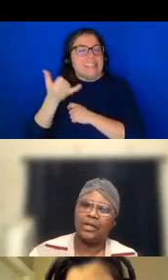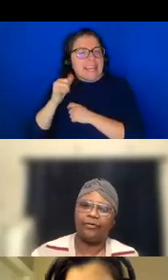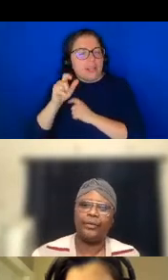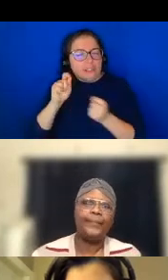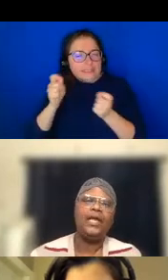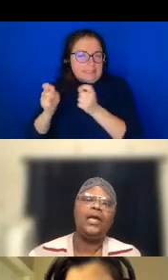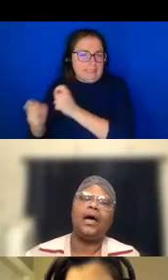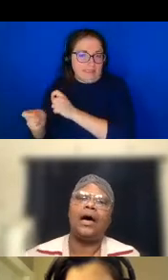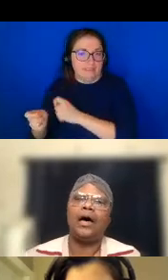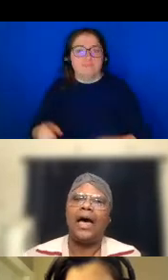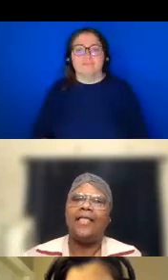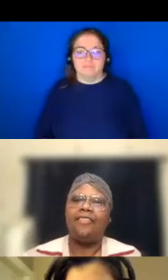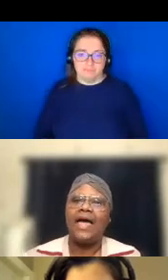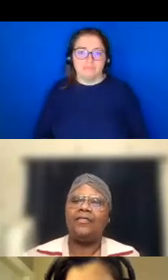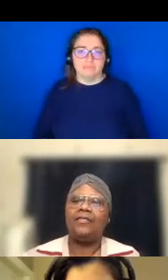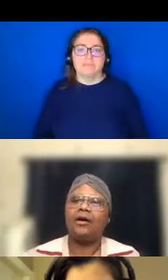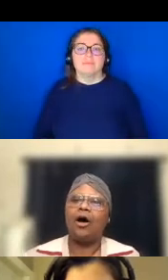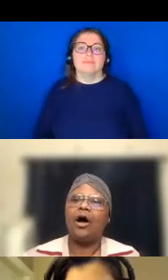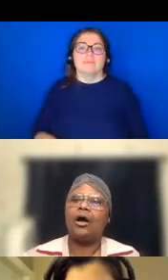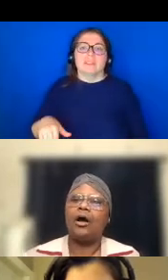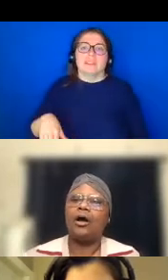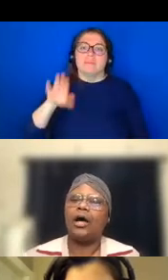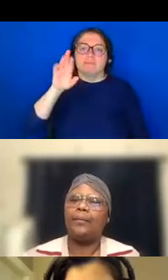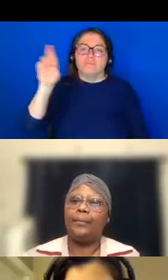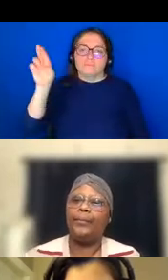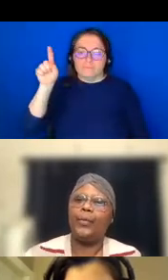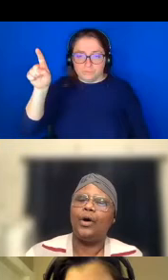the liver. And then there are